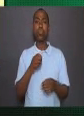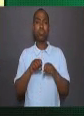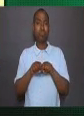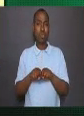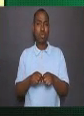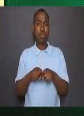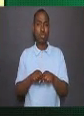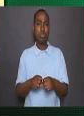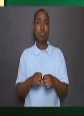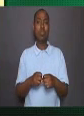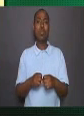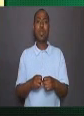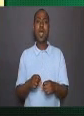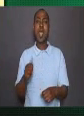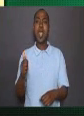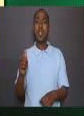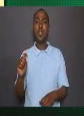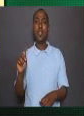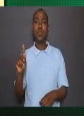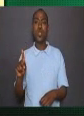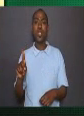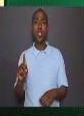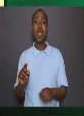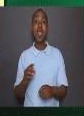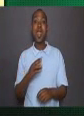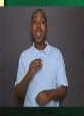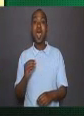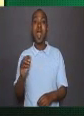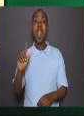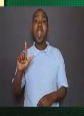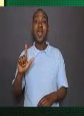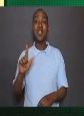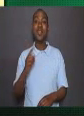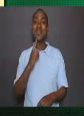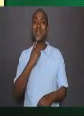into ATP and lactic acid.